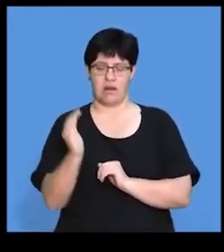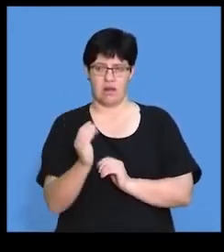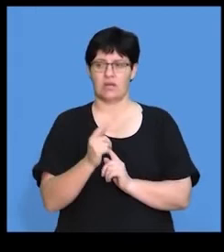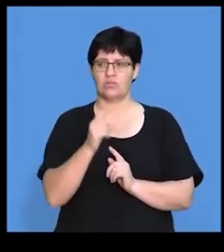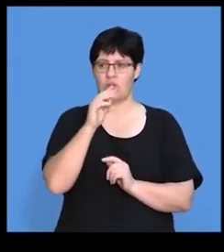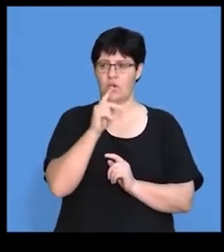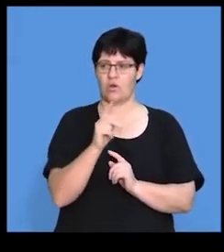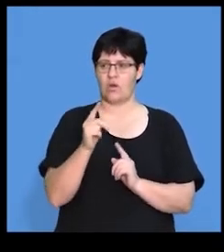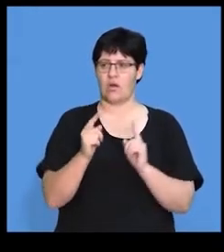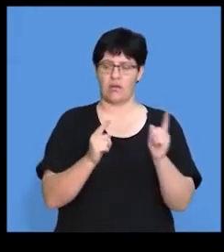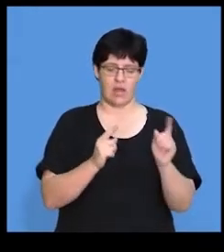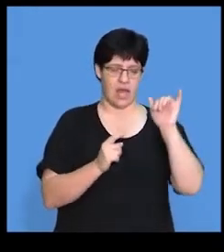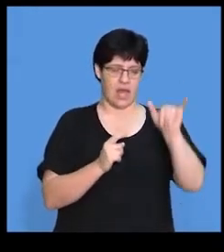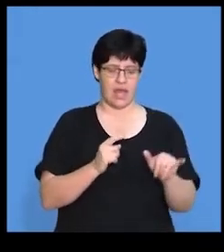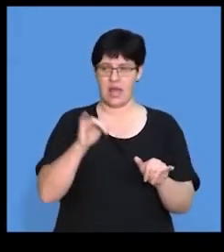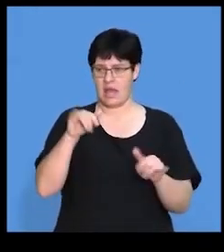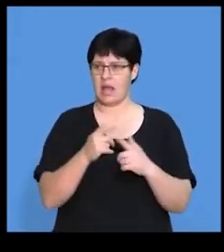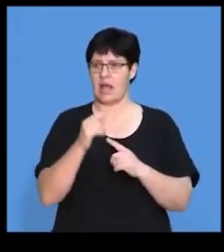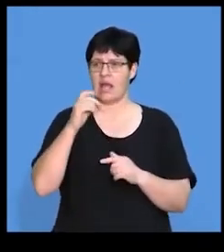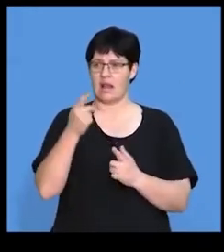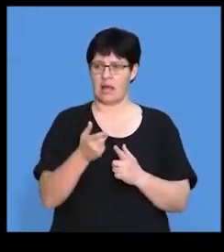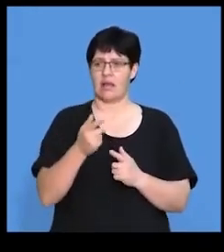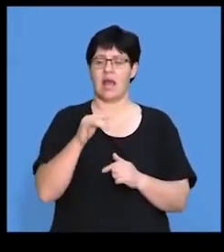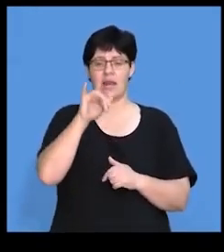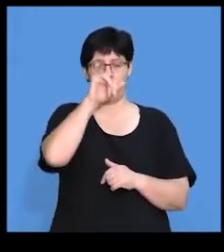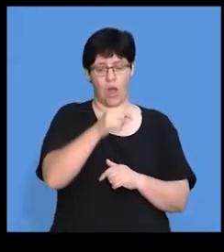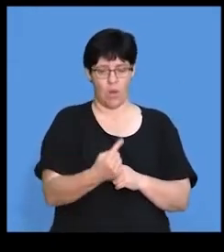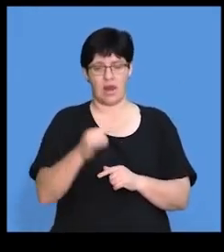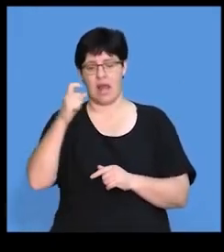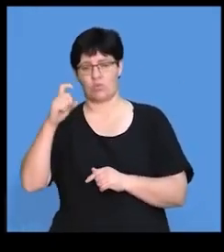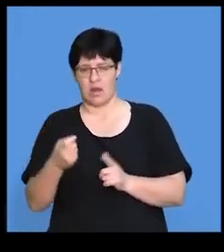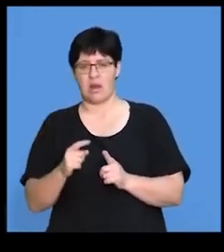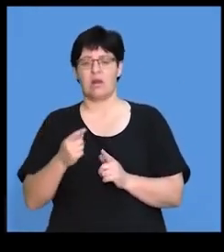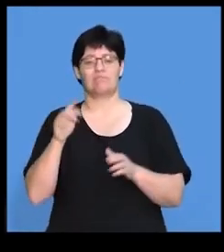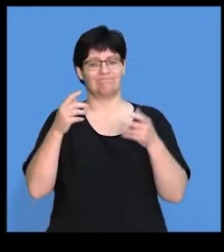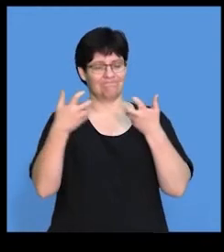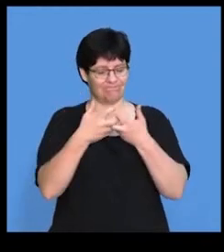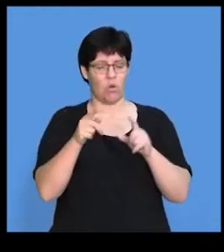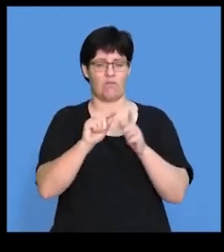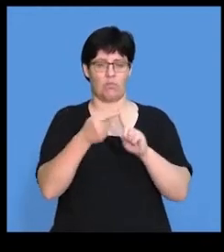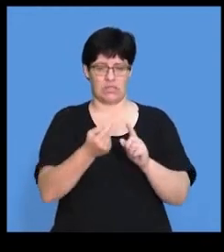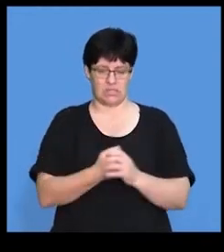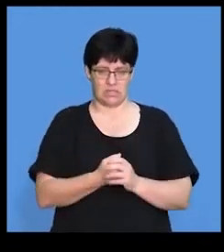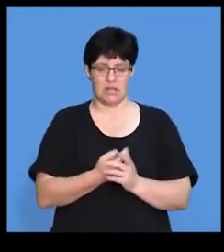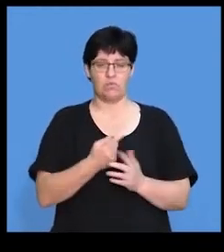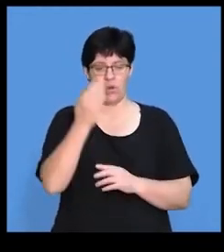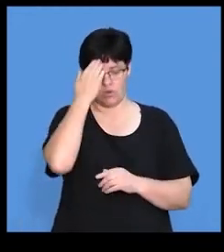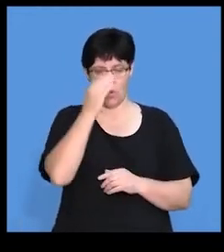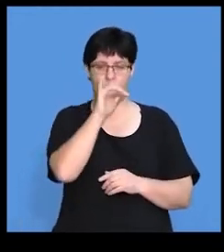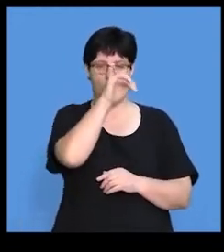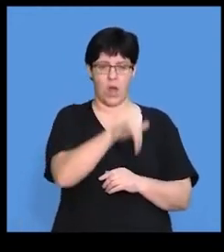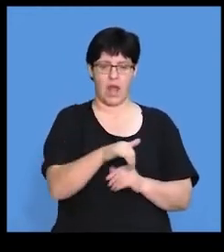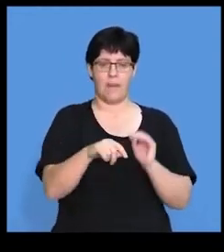and x1, y1 is are the coordinates of a point. So we can now substitute those in. We know that y minus